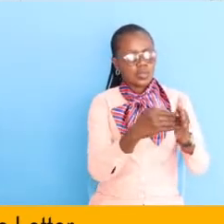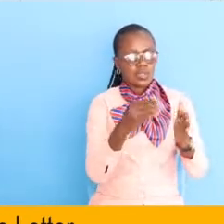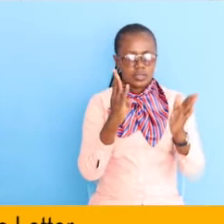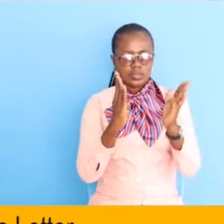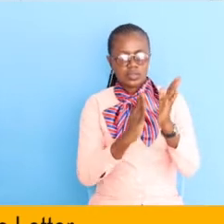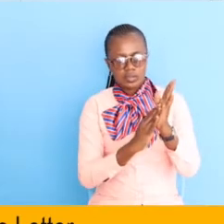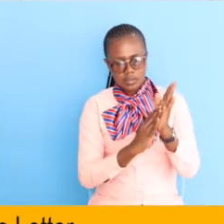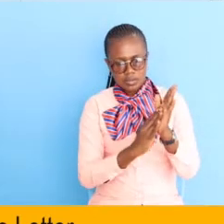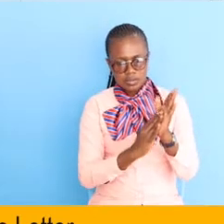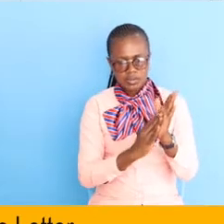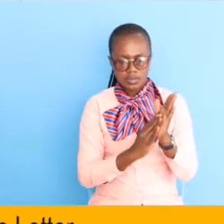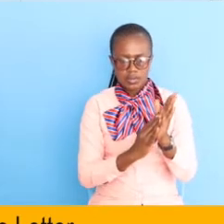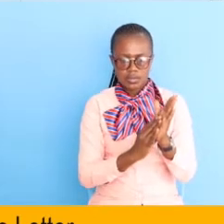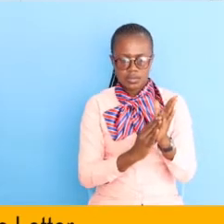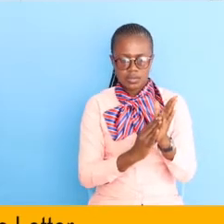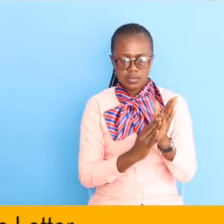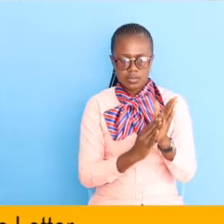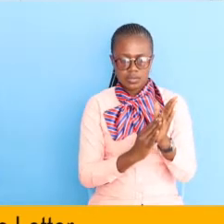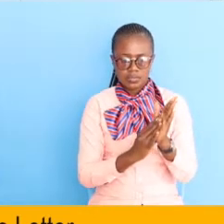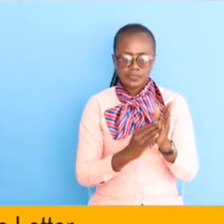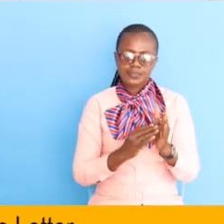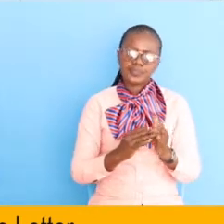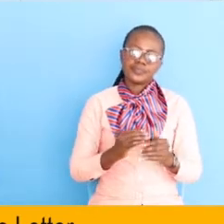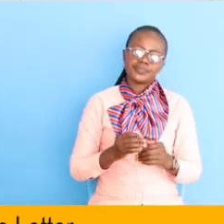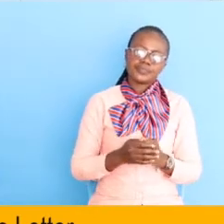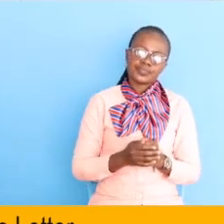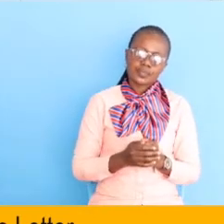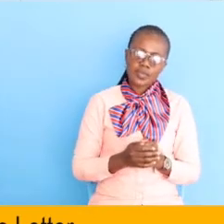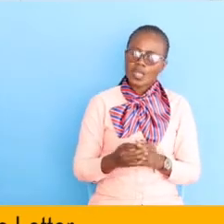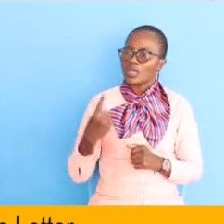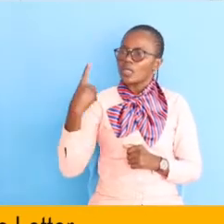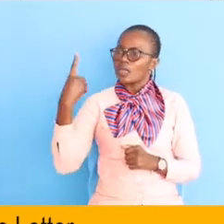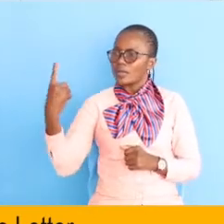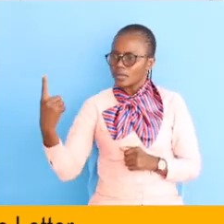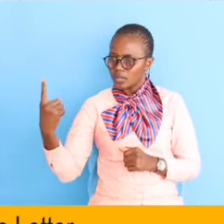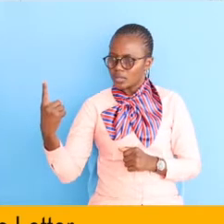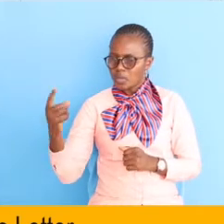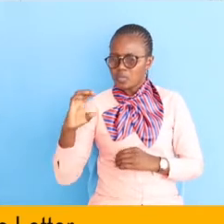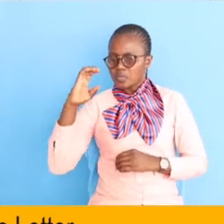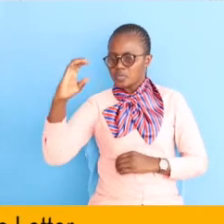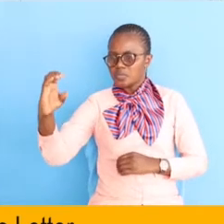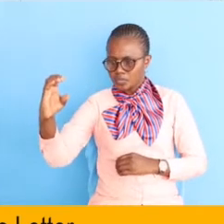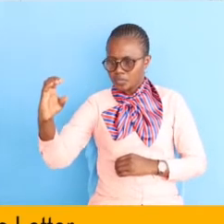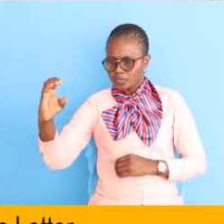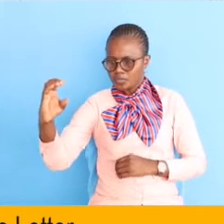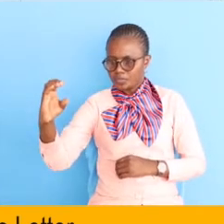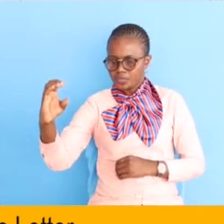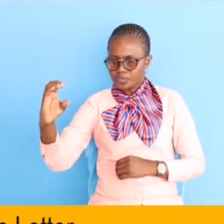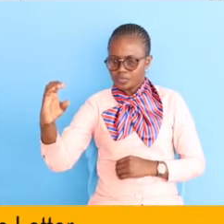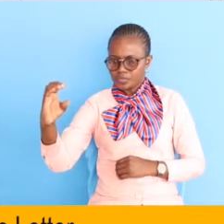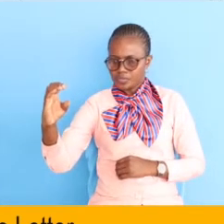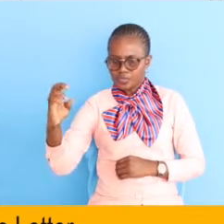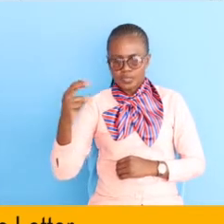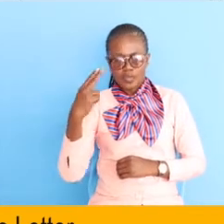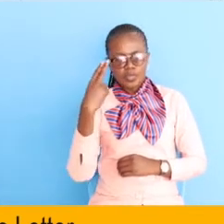topmost right corner on our page, it stands to represent sender's address. The